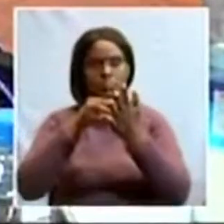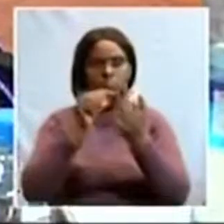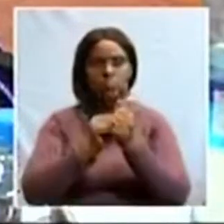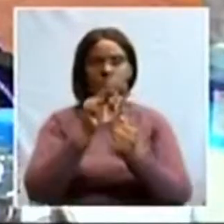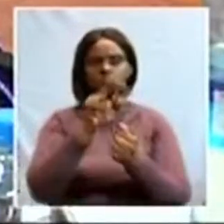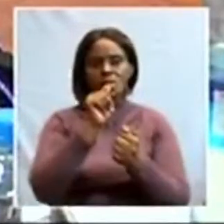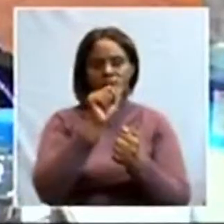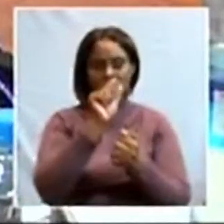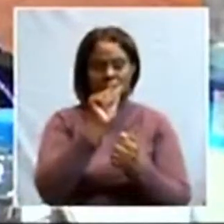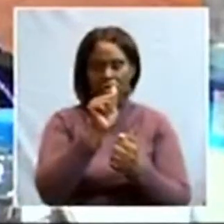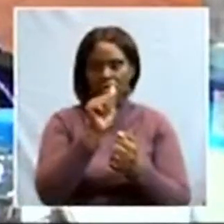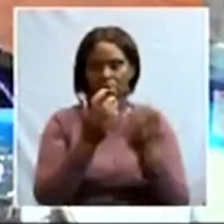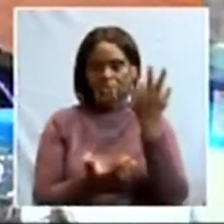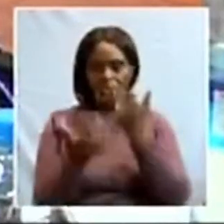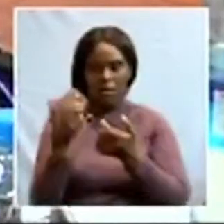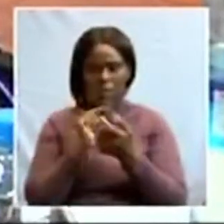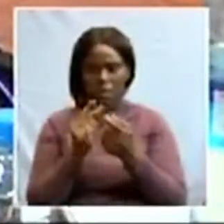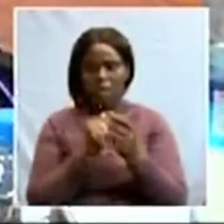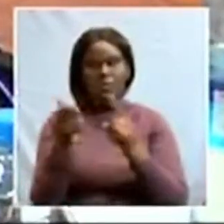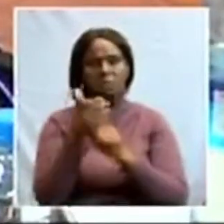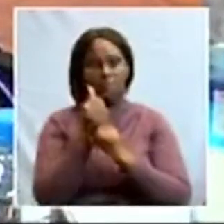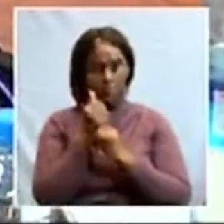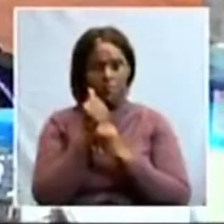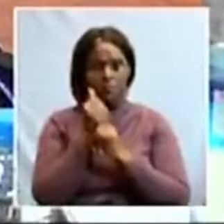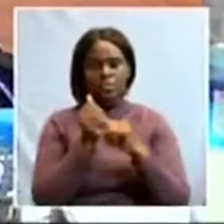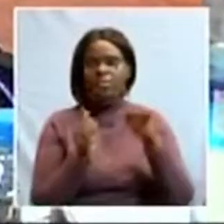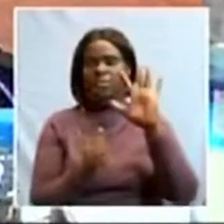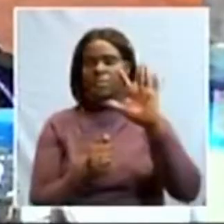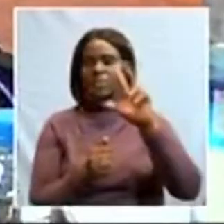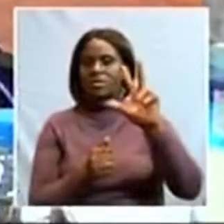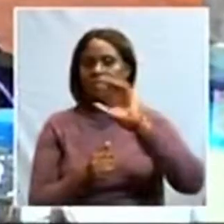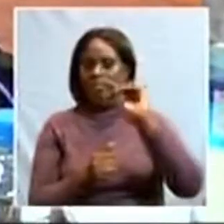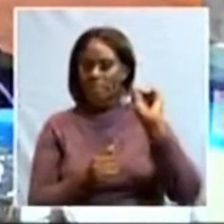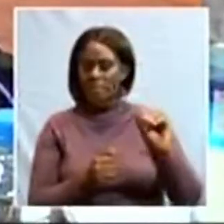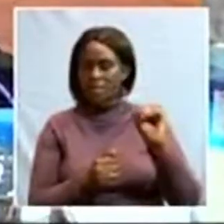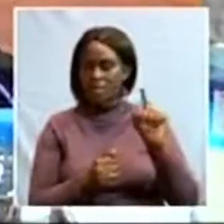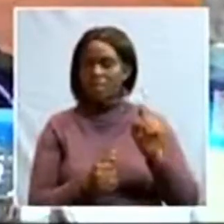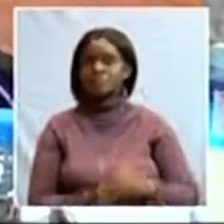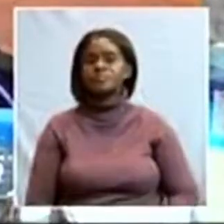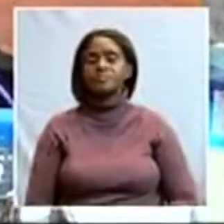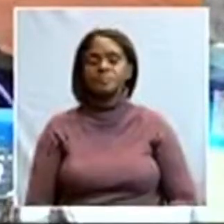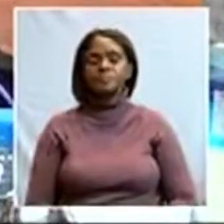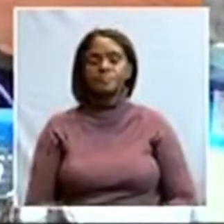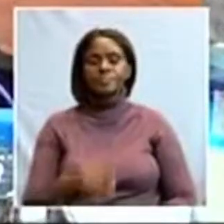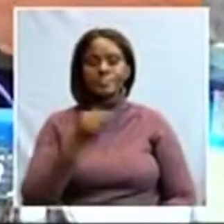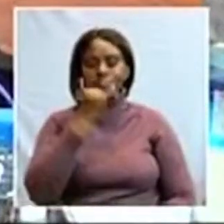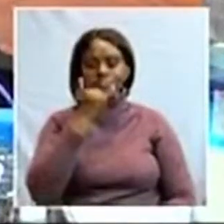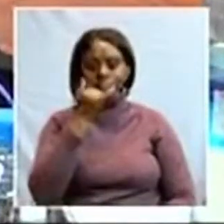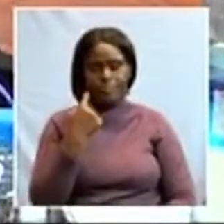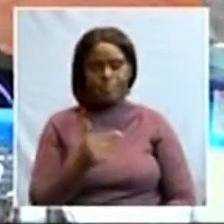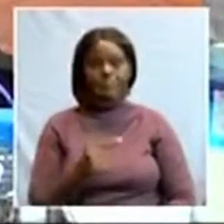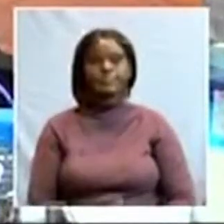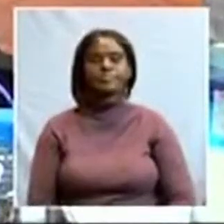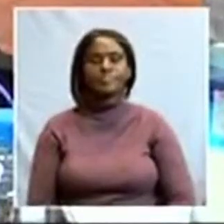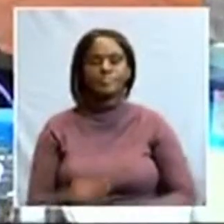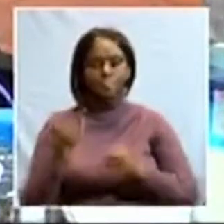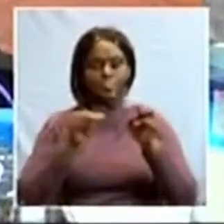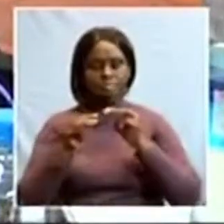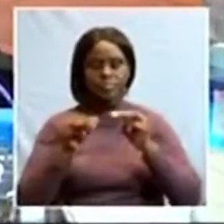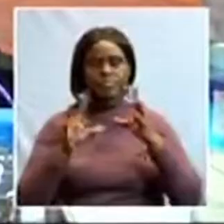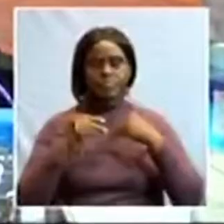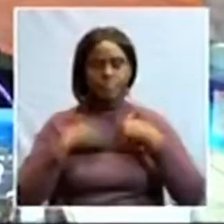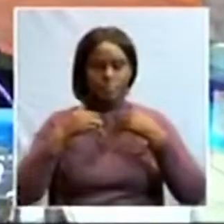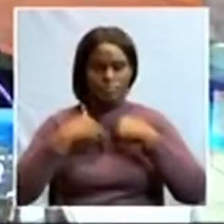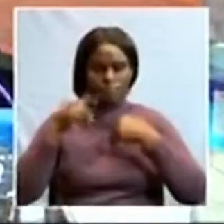firefighting. We achieved 53%. Cause of query. Management